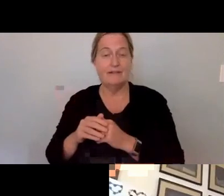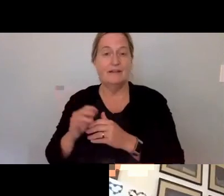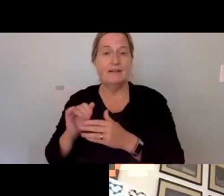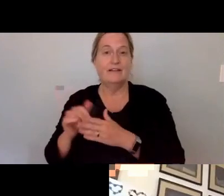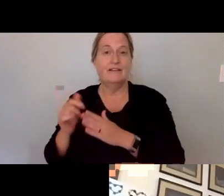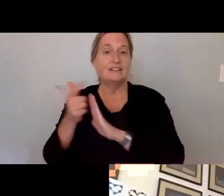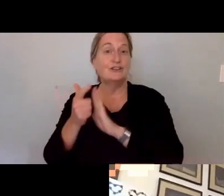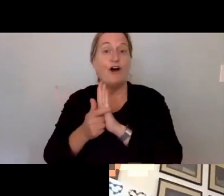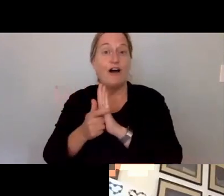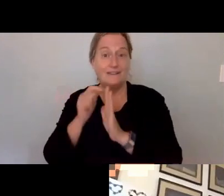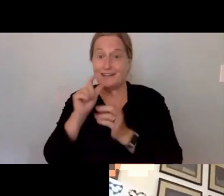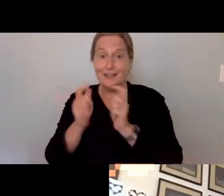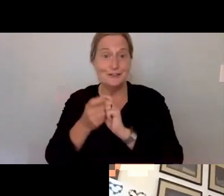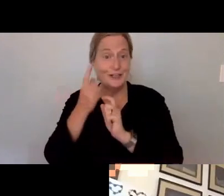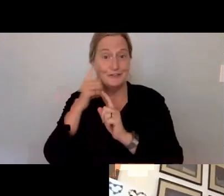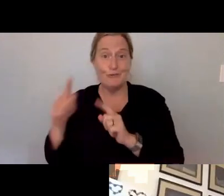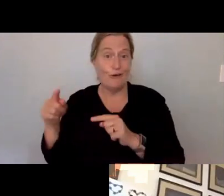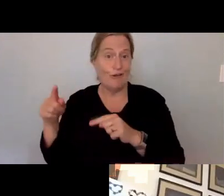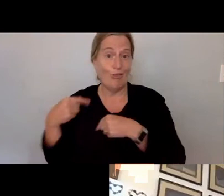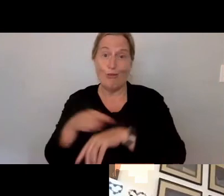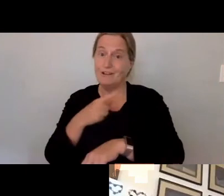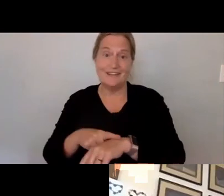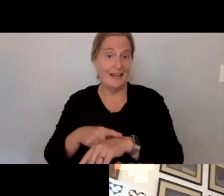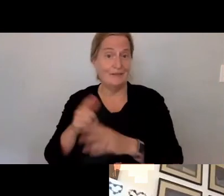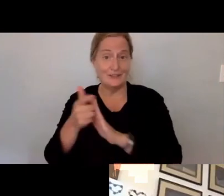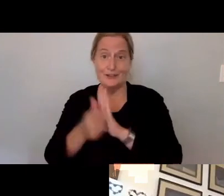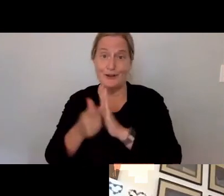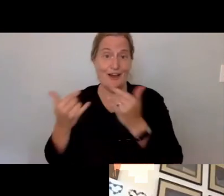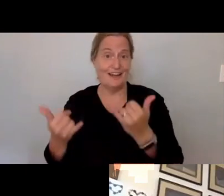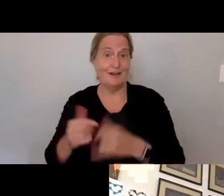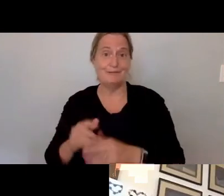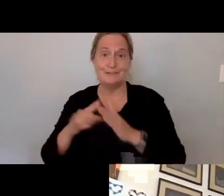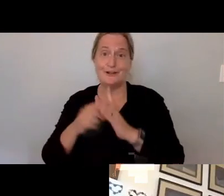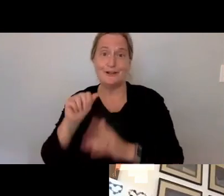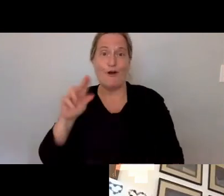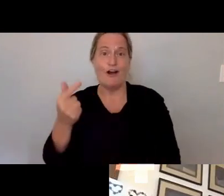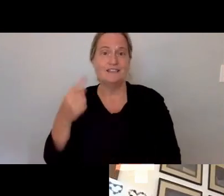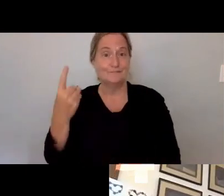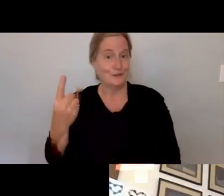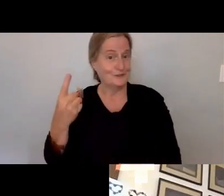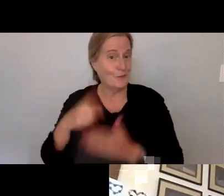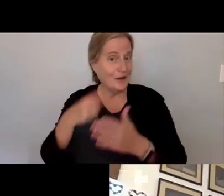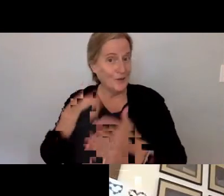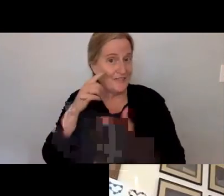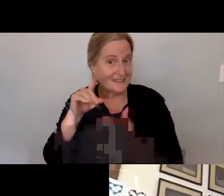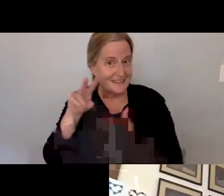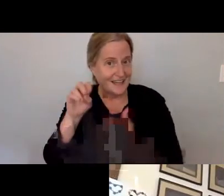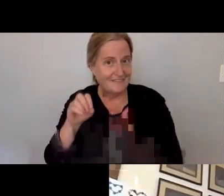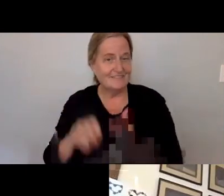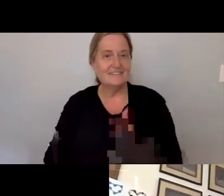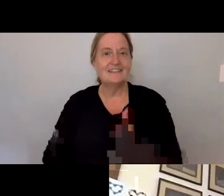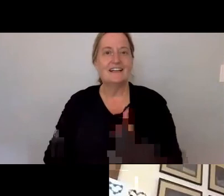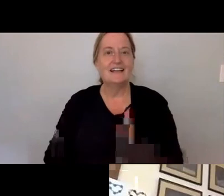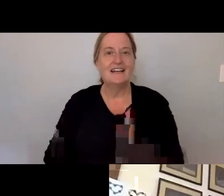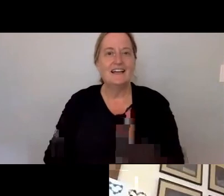that, Dave? Huh? Thanks. To David's point, David, I'm glad you said that. That's how we did our job. We actually